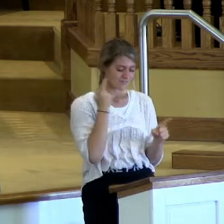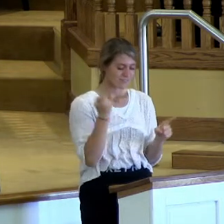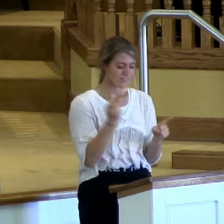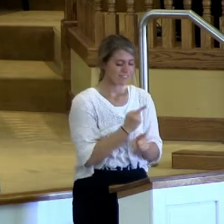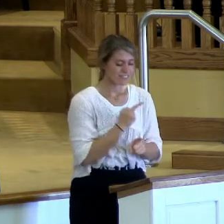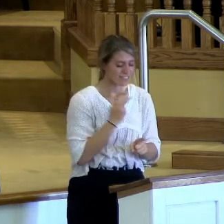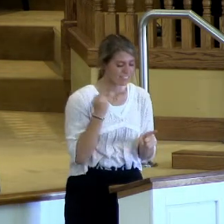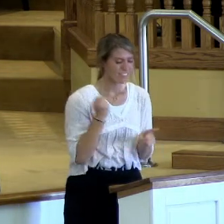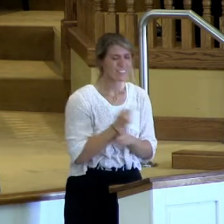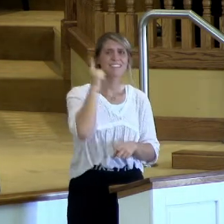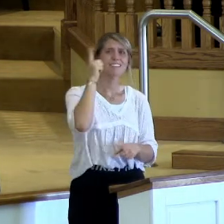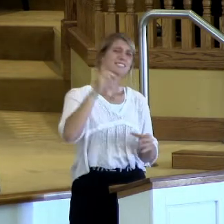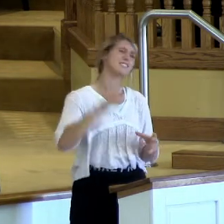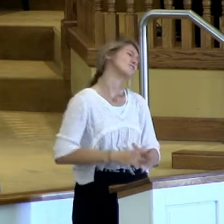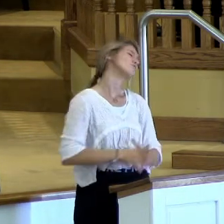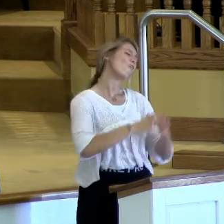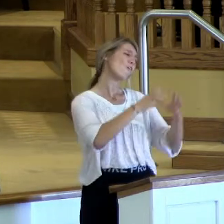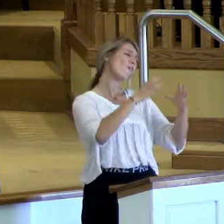faithfulness. He's so